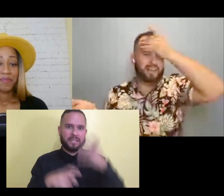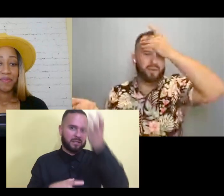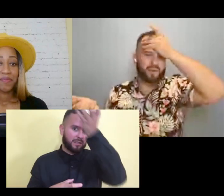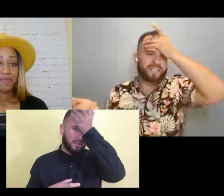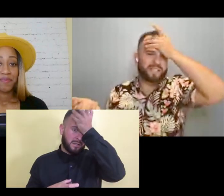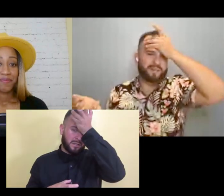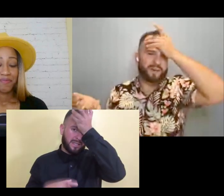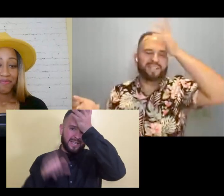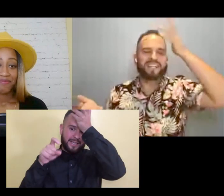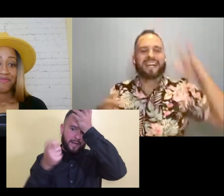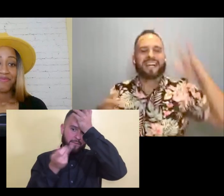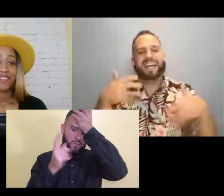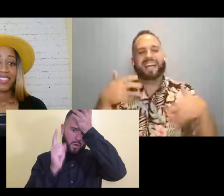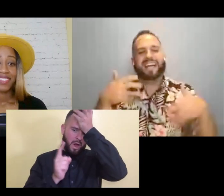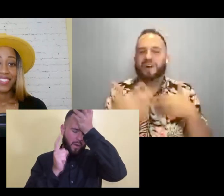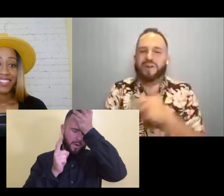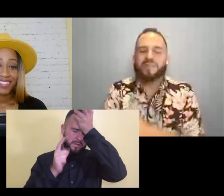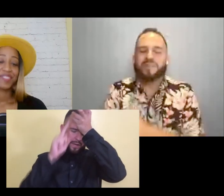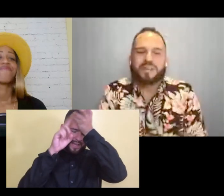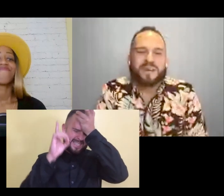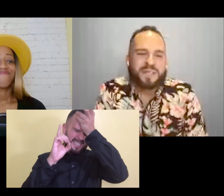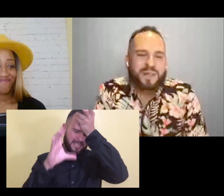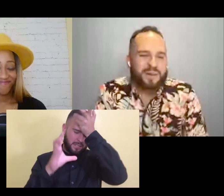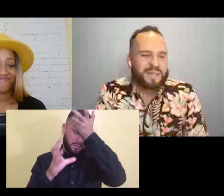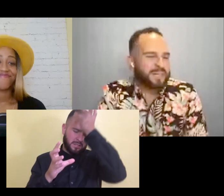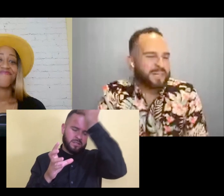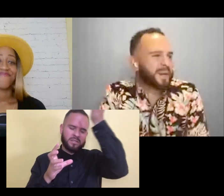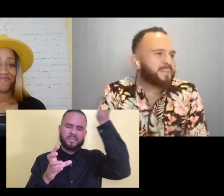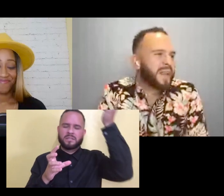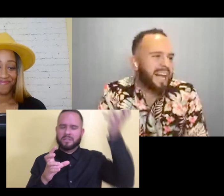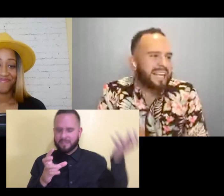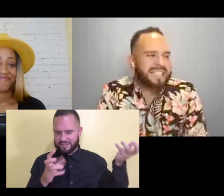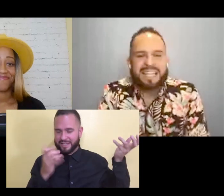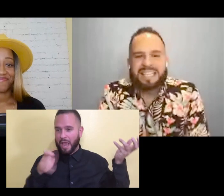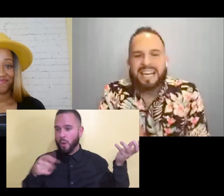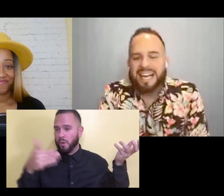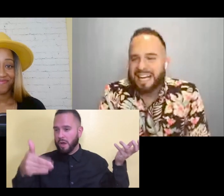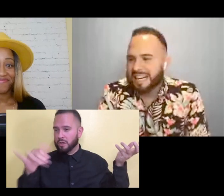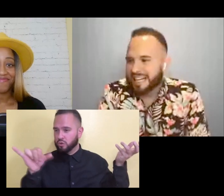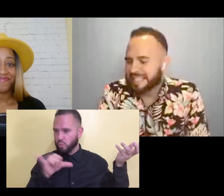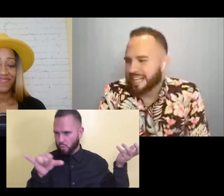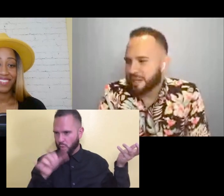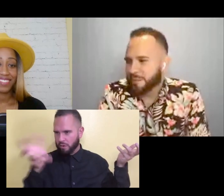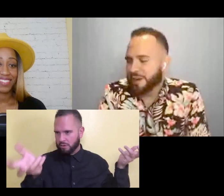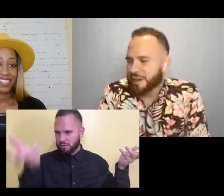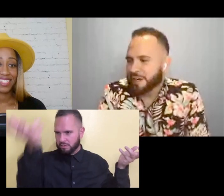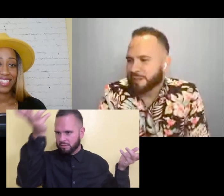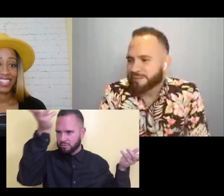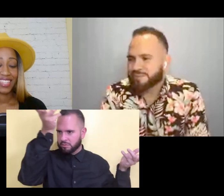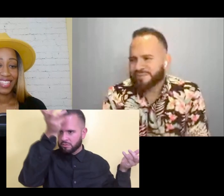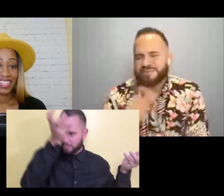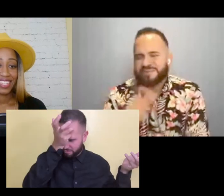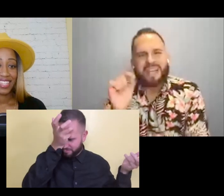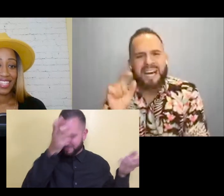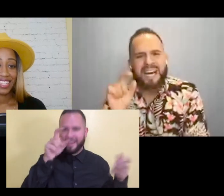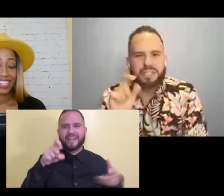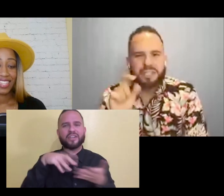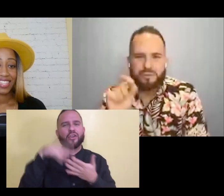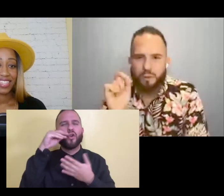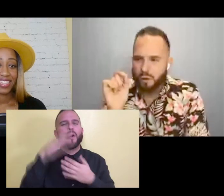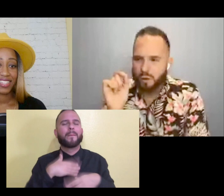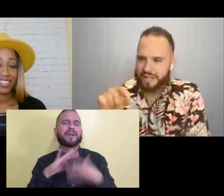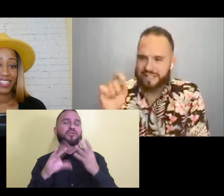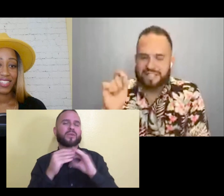back into that New York City mode and, refresh up my Mm. stories. But I like telling that, and I like telling about